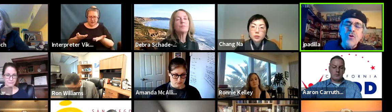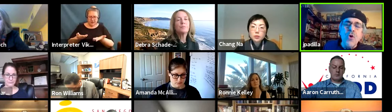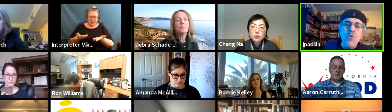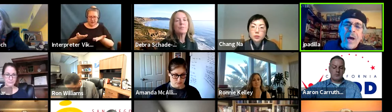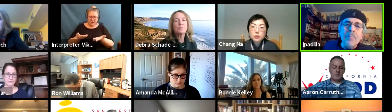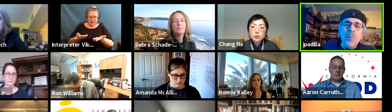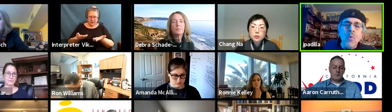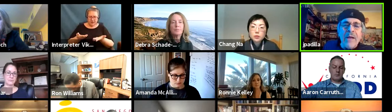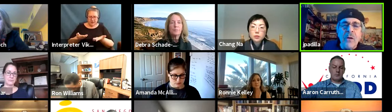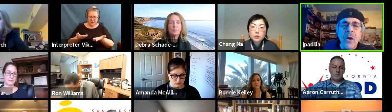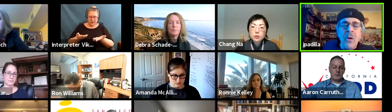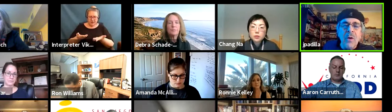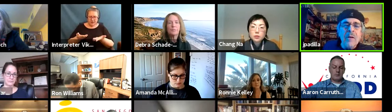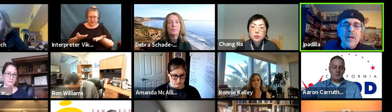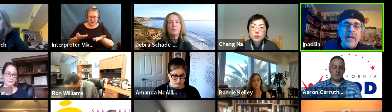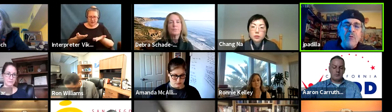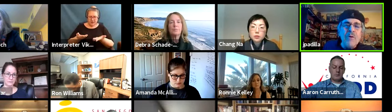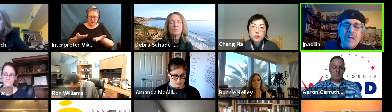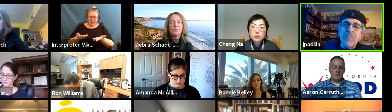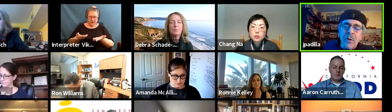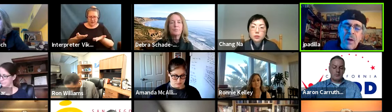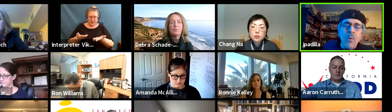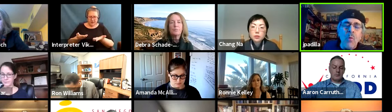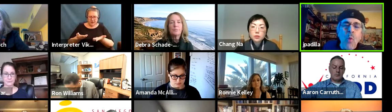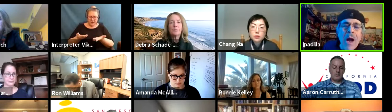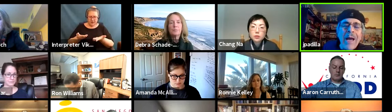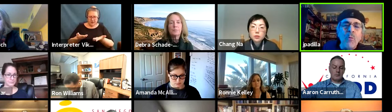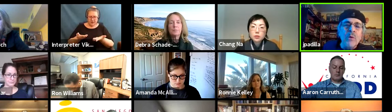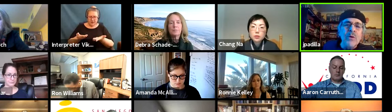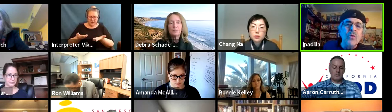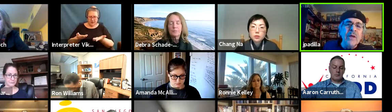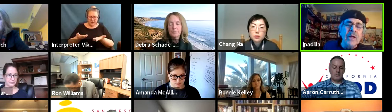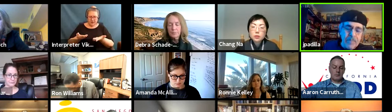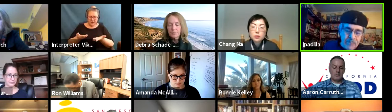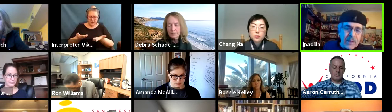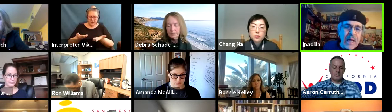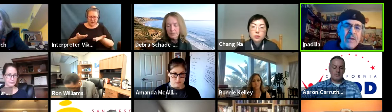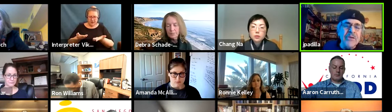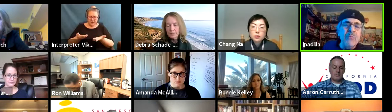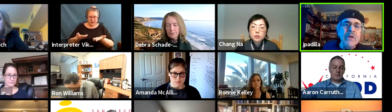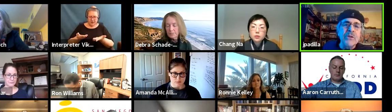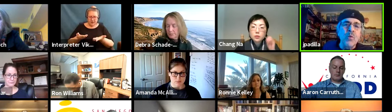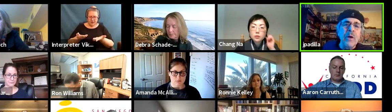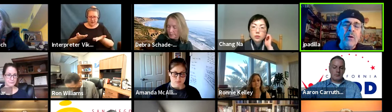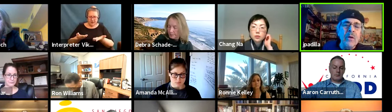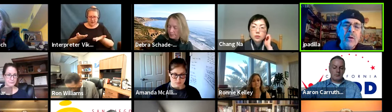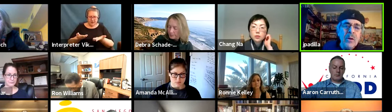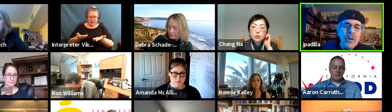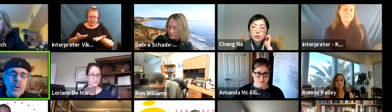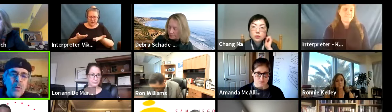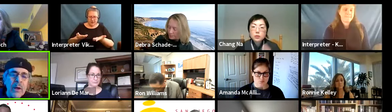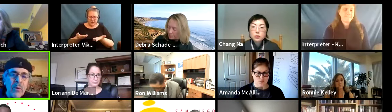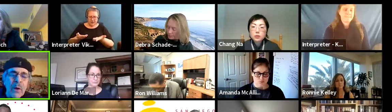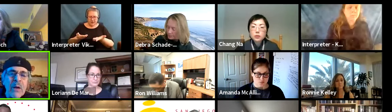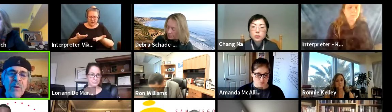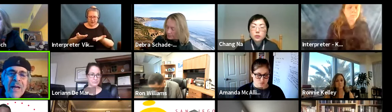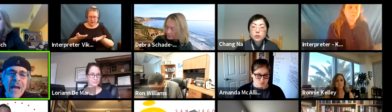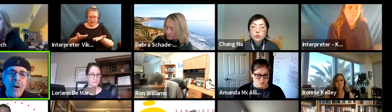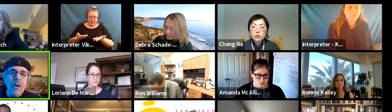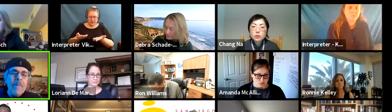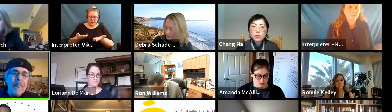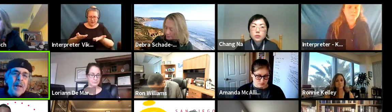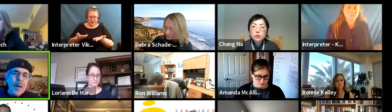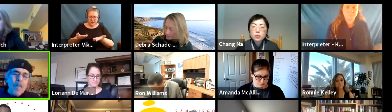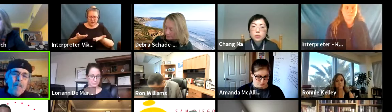was the right way to go. And I remember why we were doing it for a lot of the same reasons we're